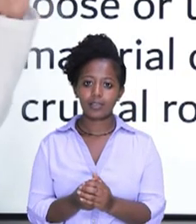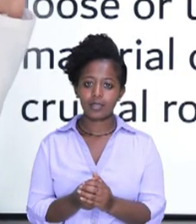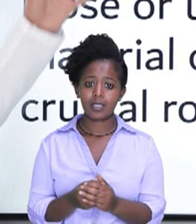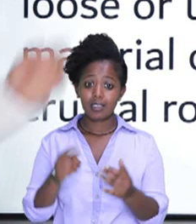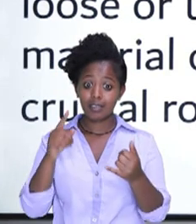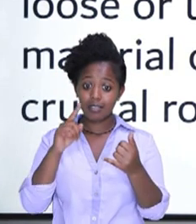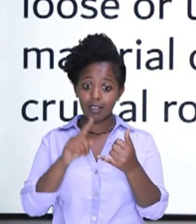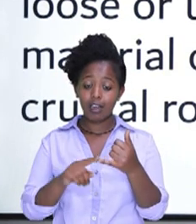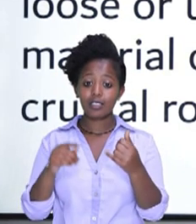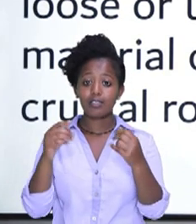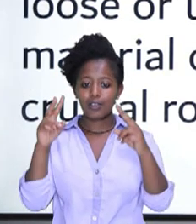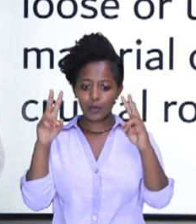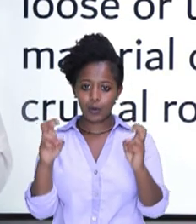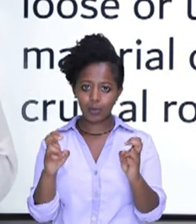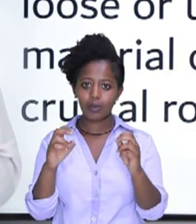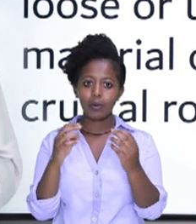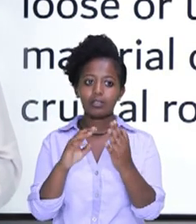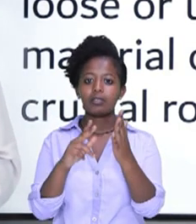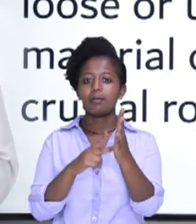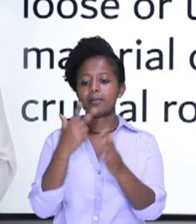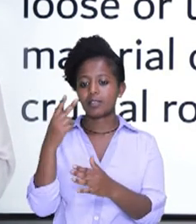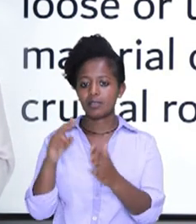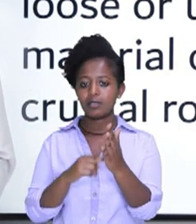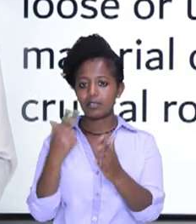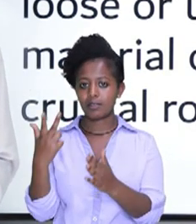This is the last topic of chapter 3.